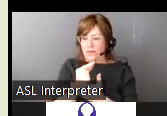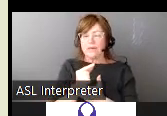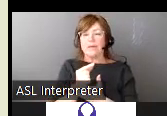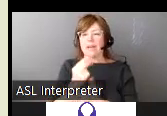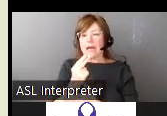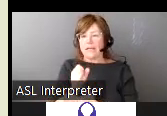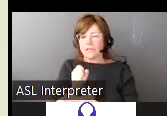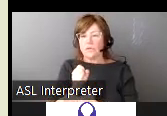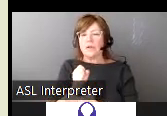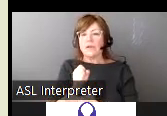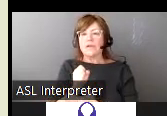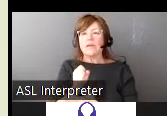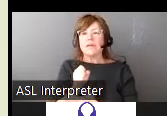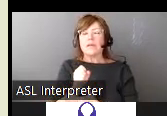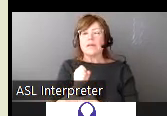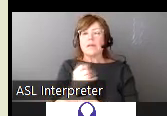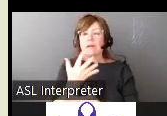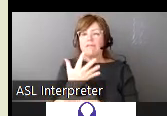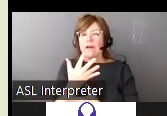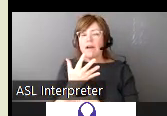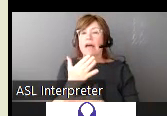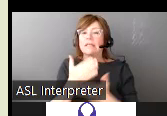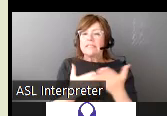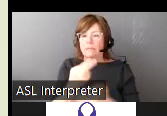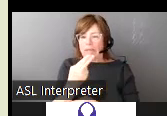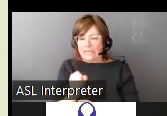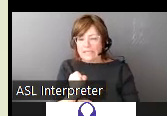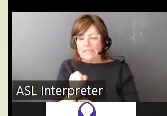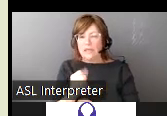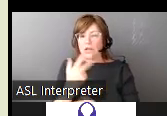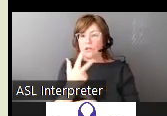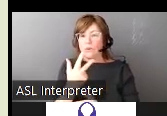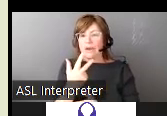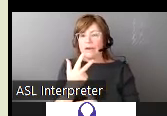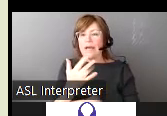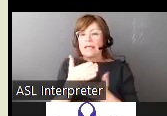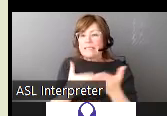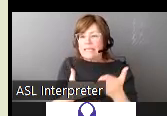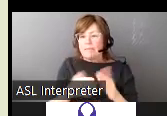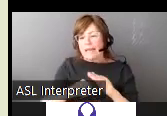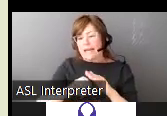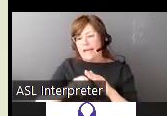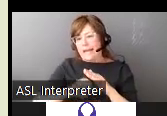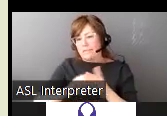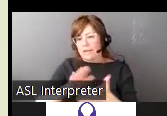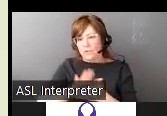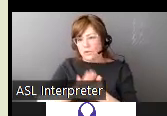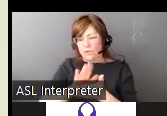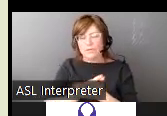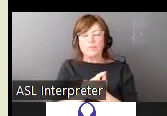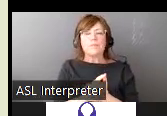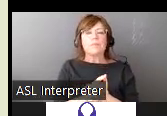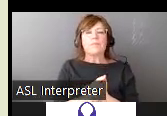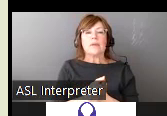high school, 5 completed some high school, and 3 completed primary school. In terms of sources of